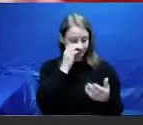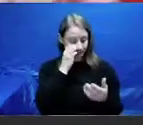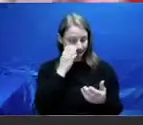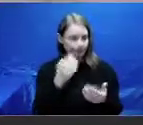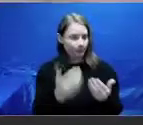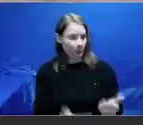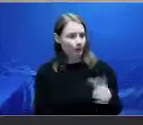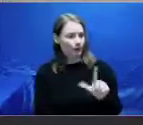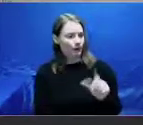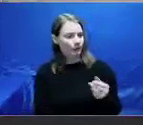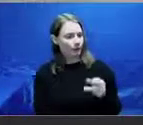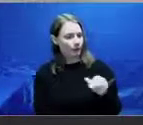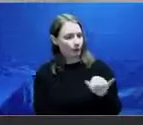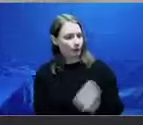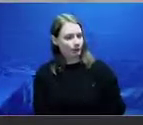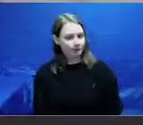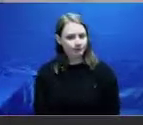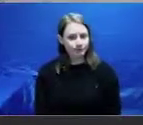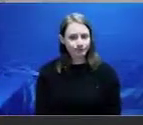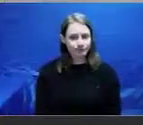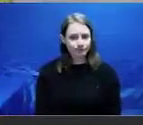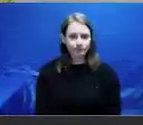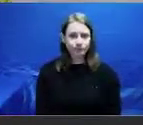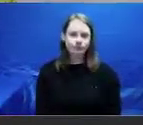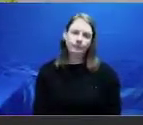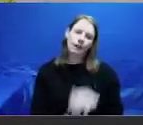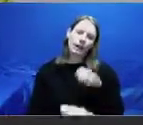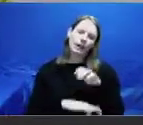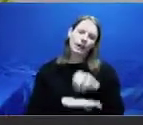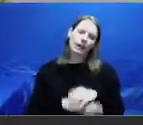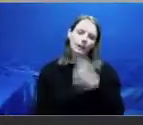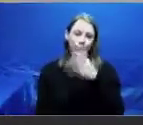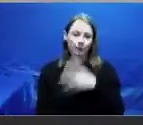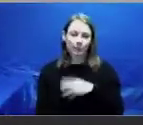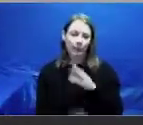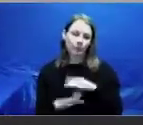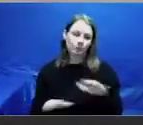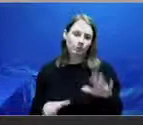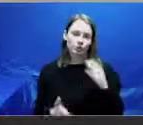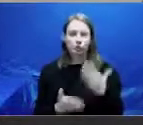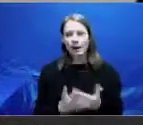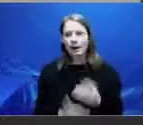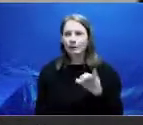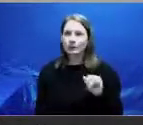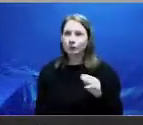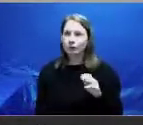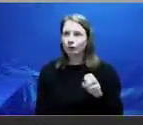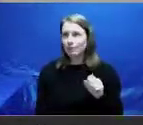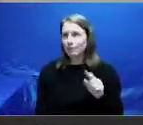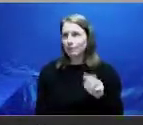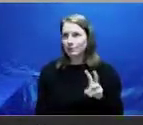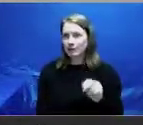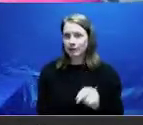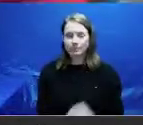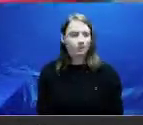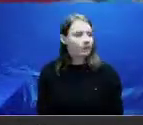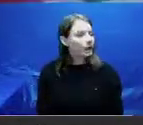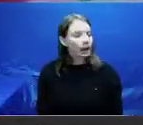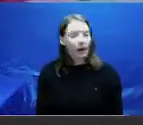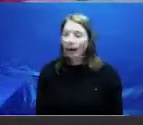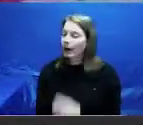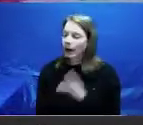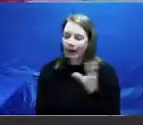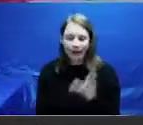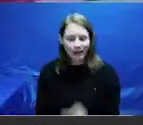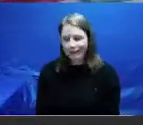English women and children arrived in Jamestown in 1609. Jump in and read. I never do it as a first read. I've done it